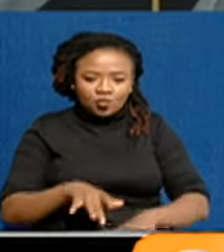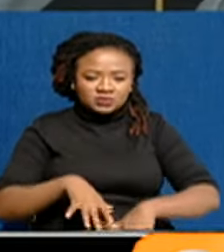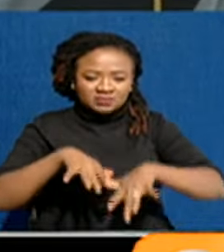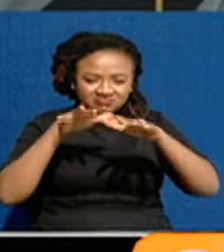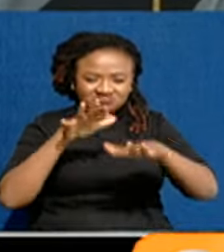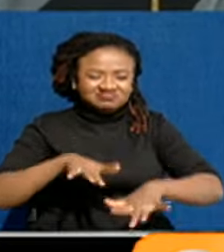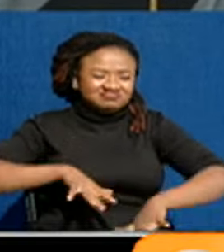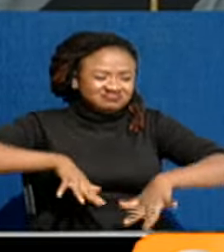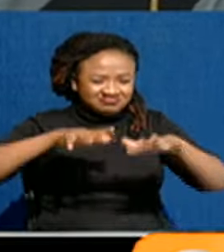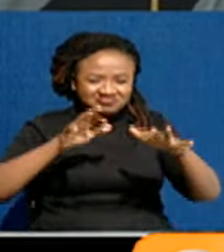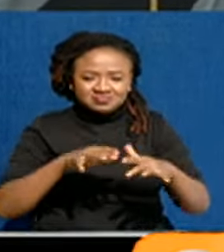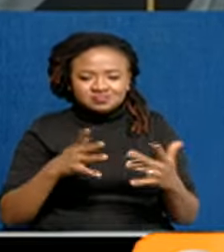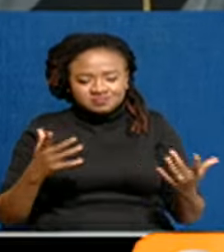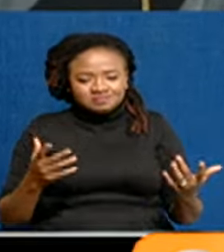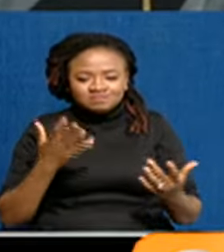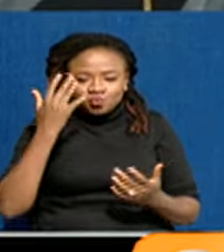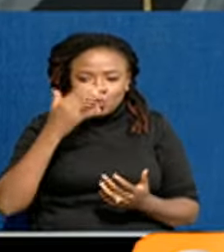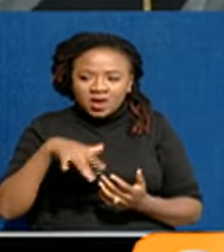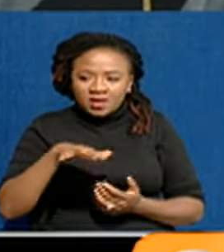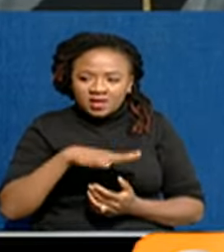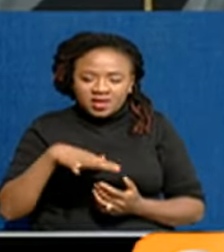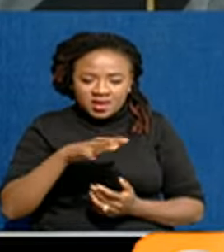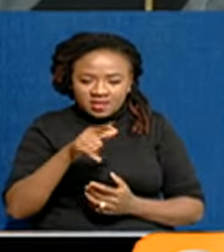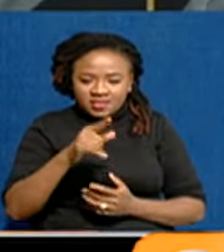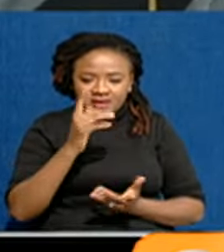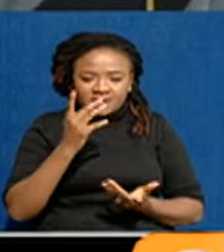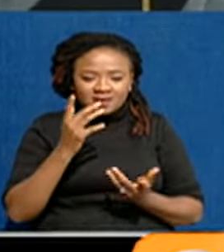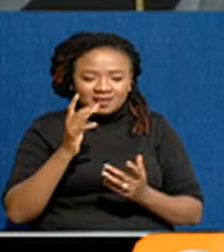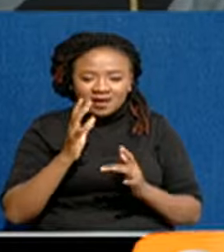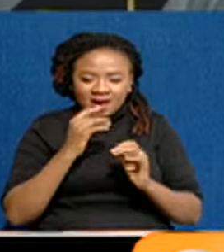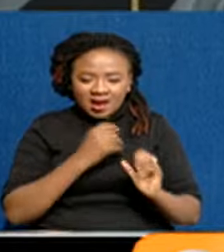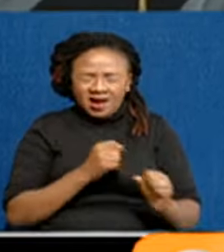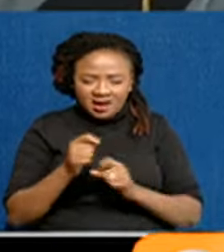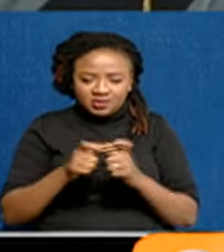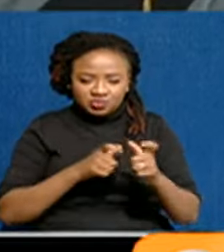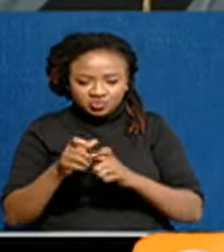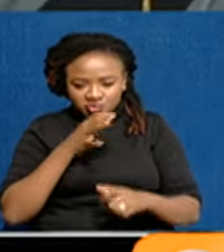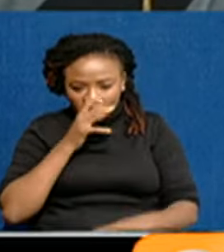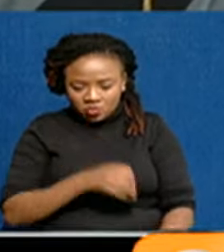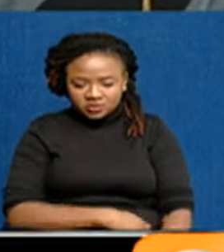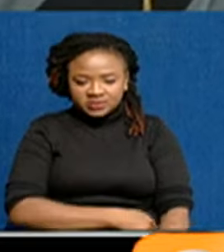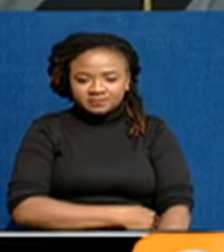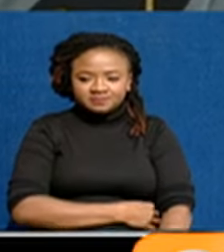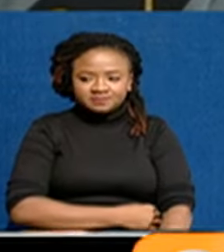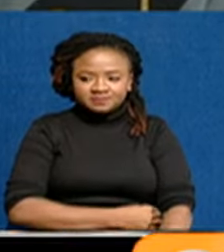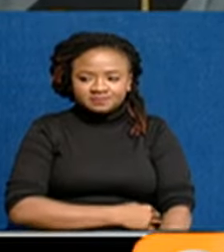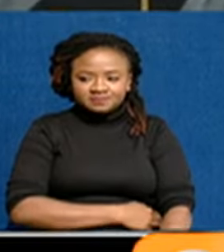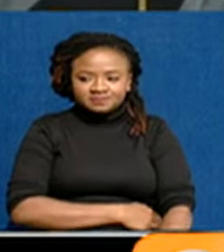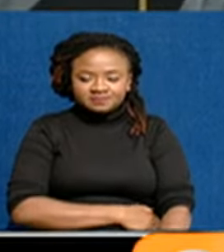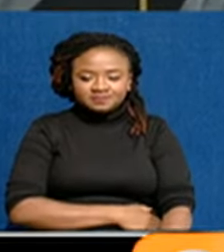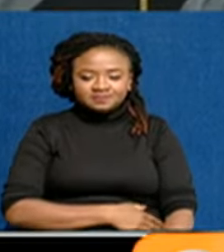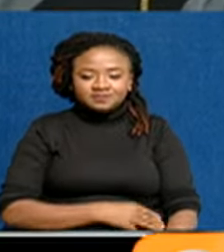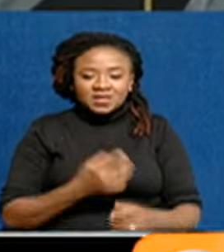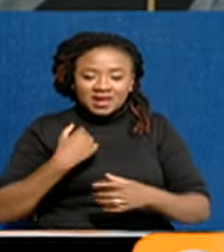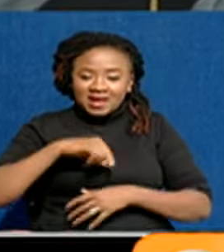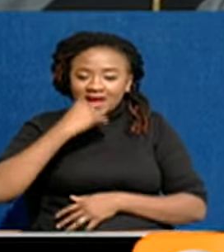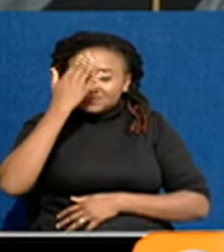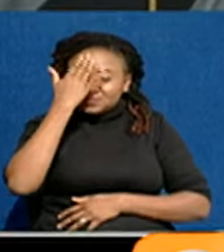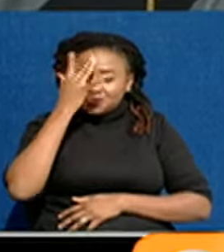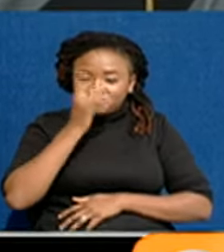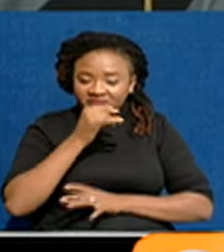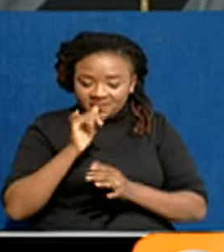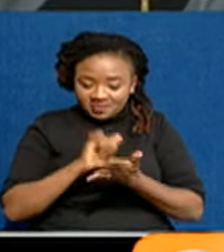then the aquifer cannot maintain water because of the El Nino and all of these kind of things that have been happening. So we already know that, and that's why